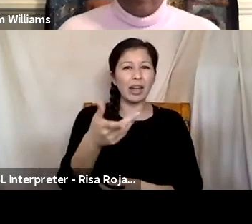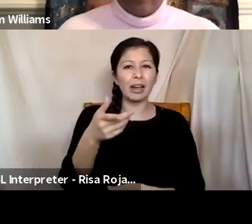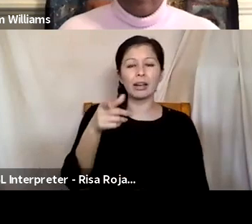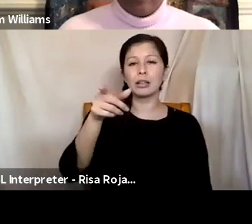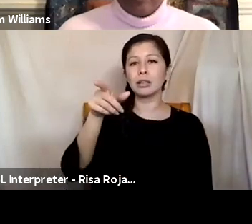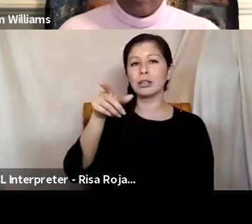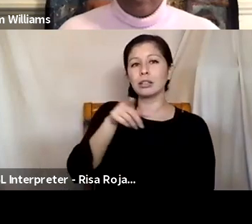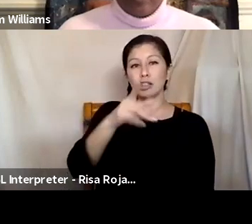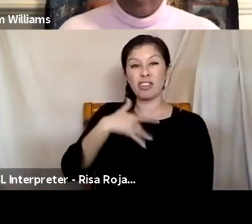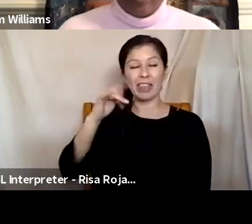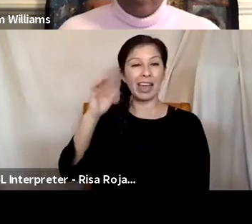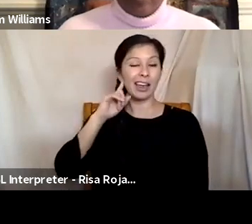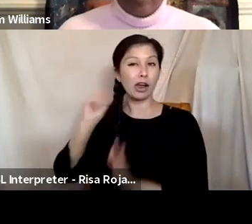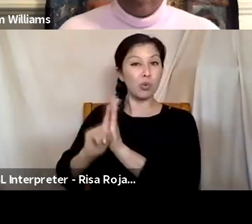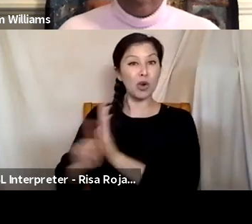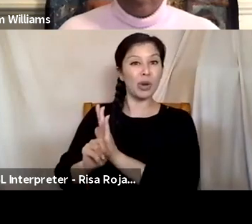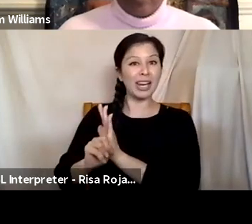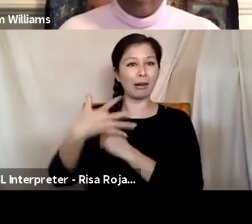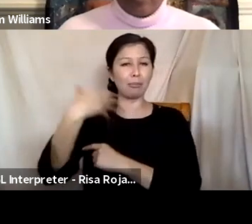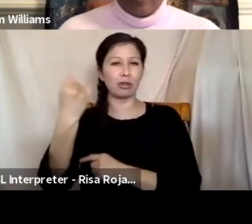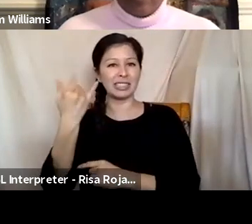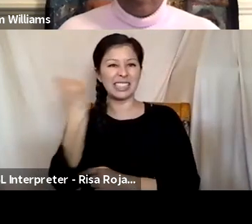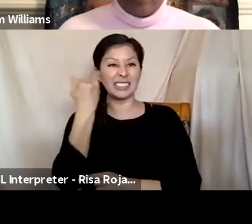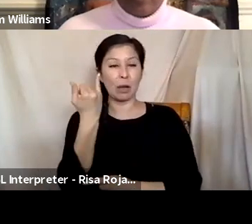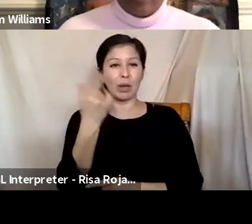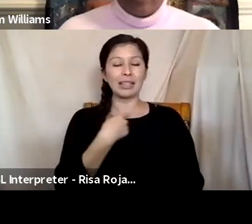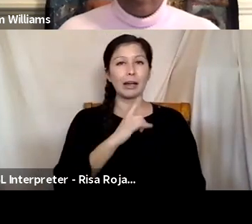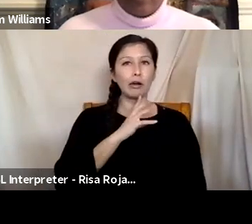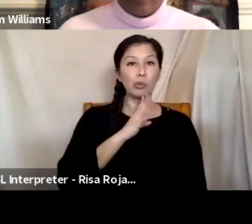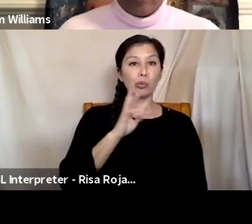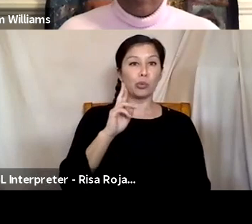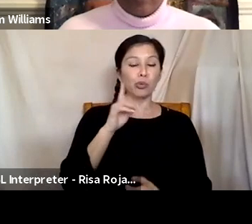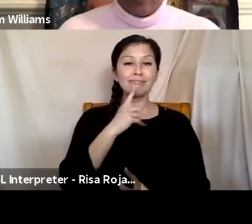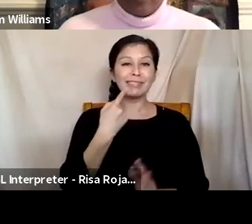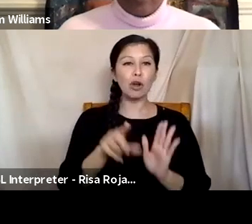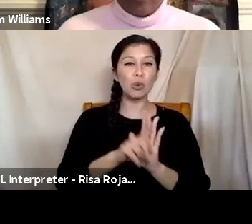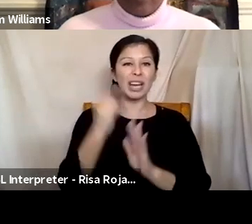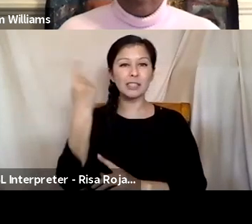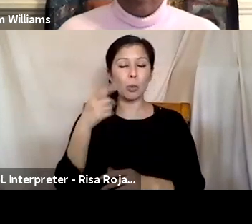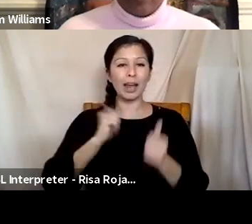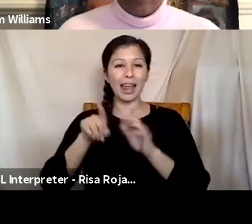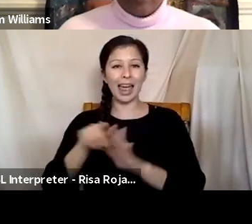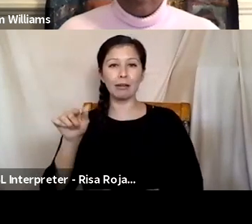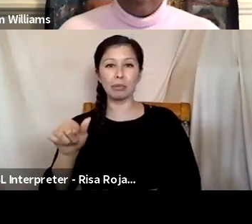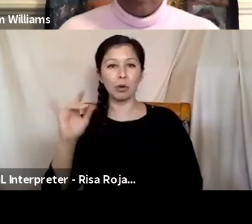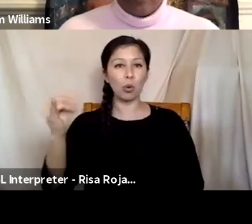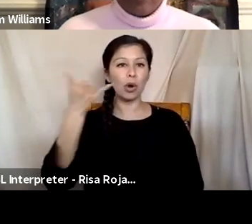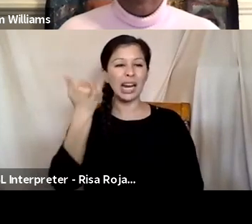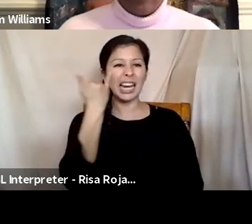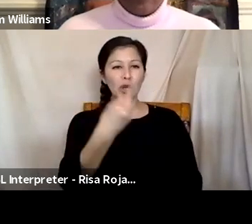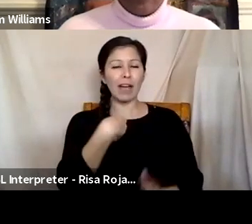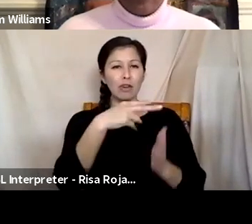feel like the ring ring takes you out of the scene if someone is indicating a phone ring or a doorbell? If you have the reader giving